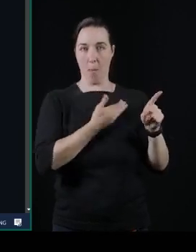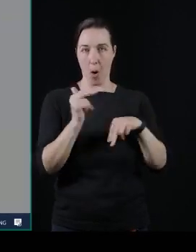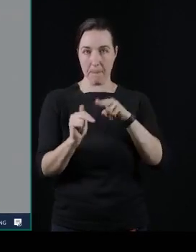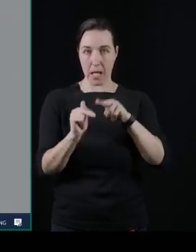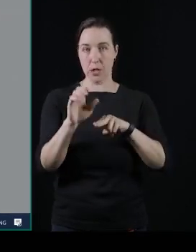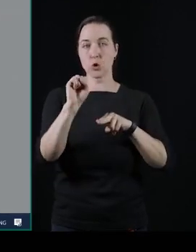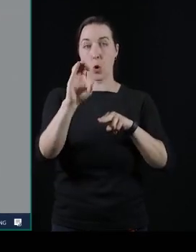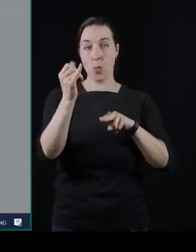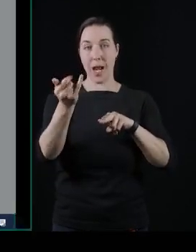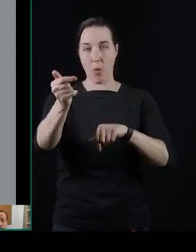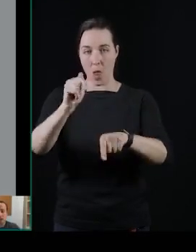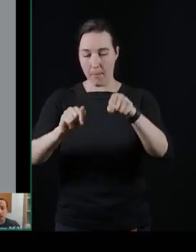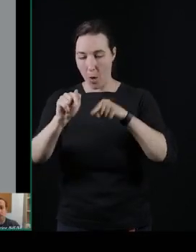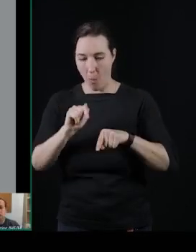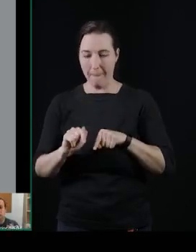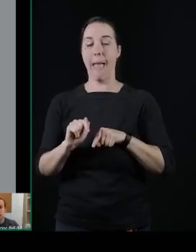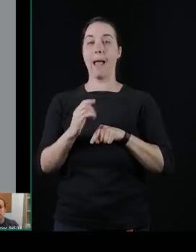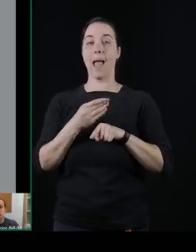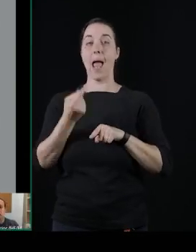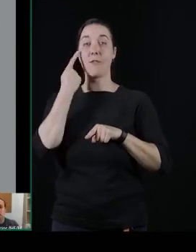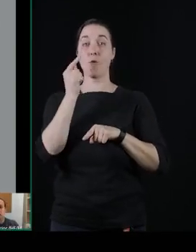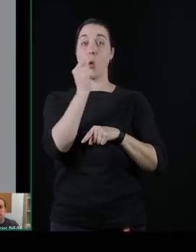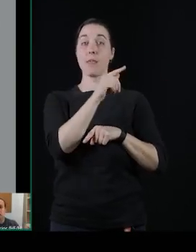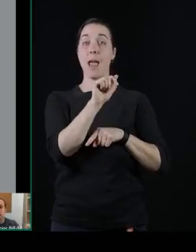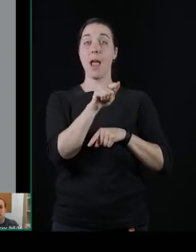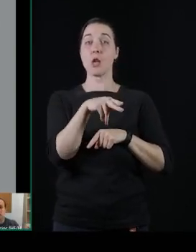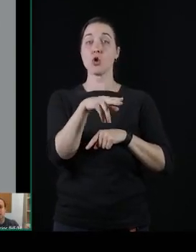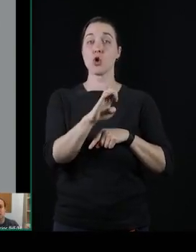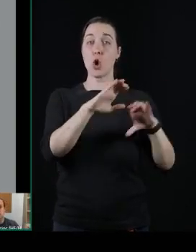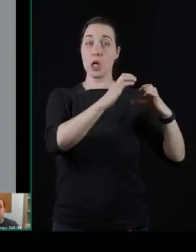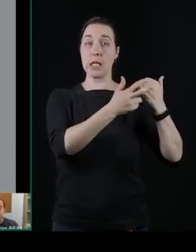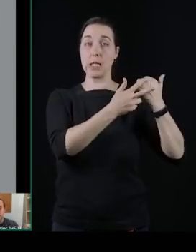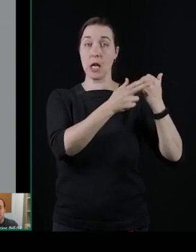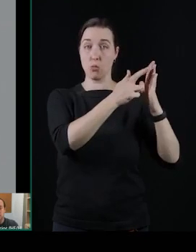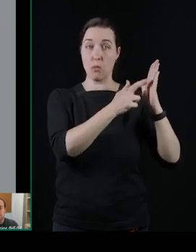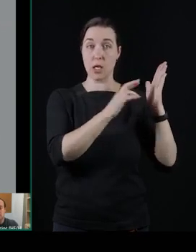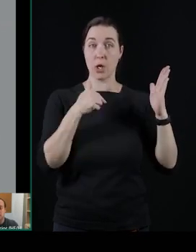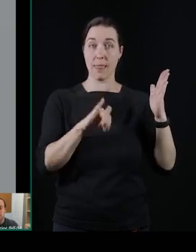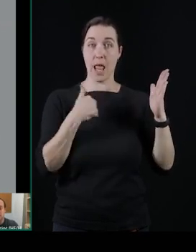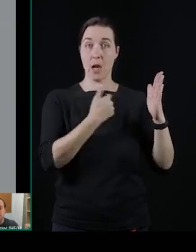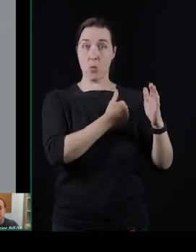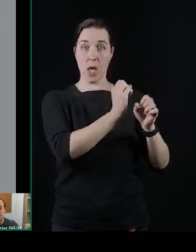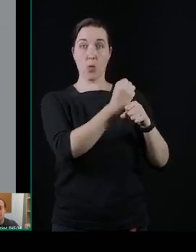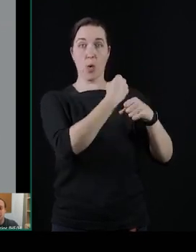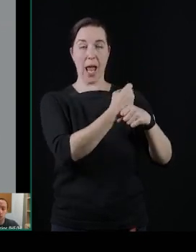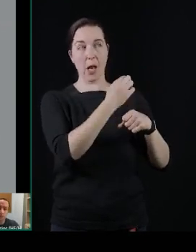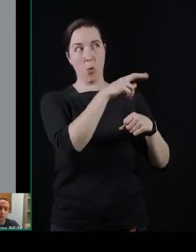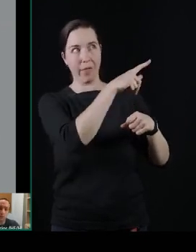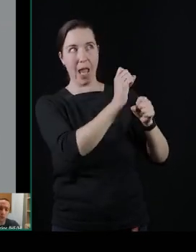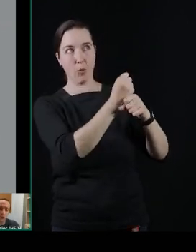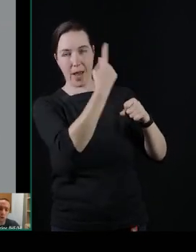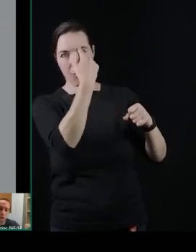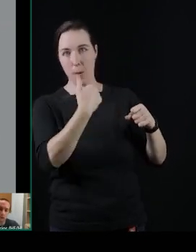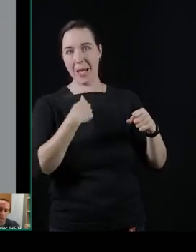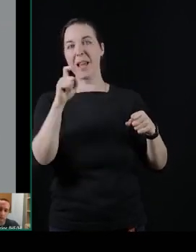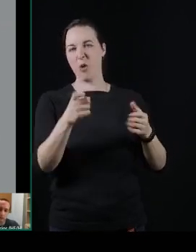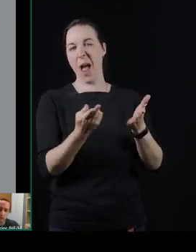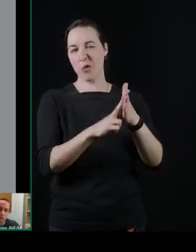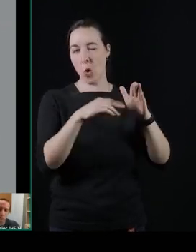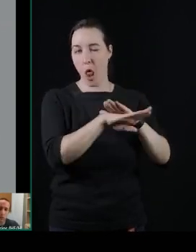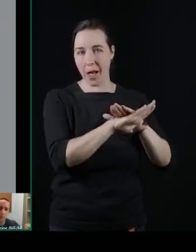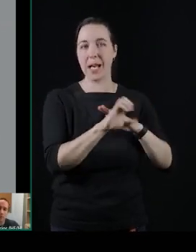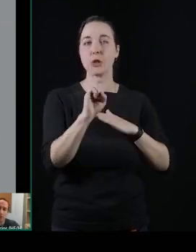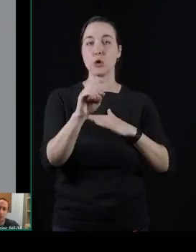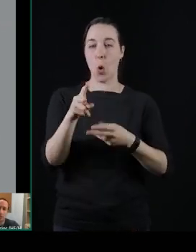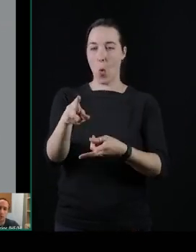back here. And for the Azure Container Registry that we create, that PlayFab creates for you, you need to log in, right?